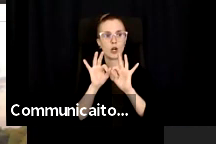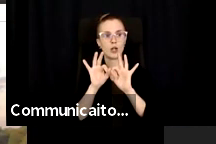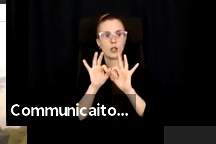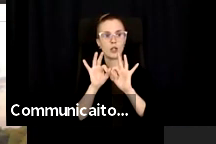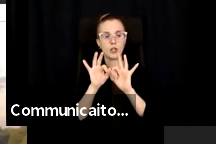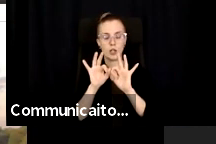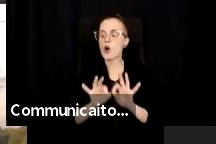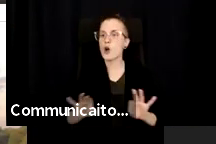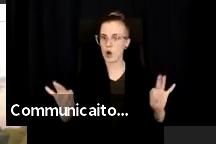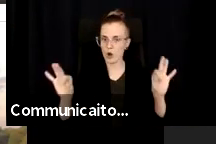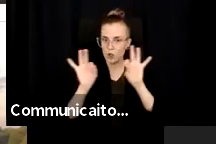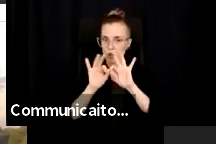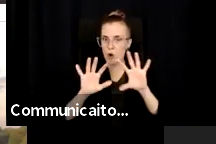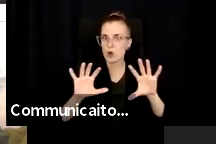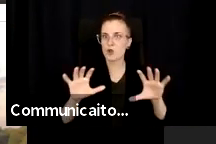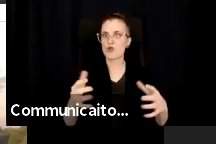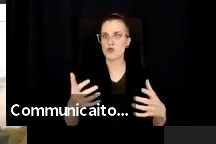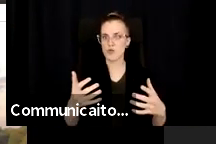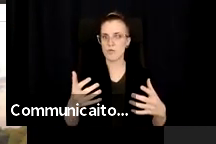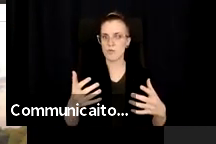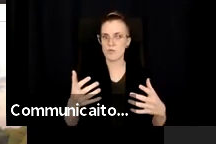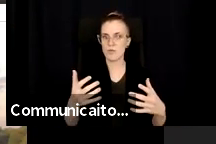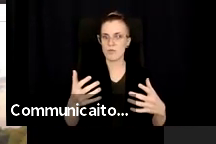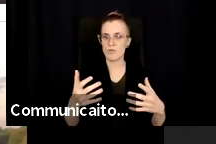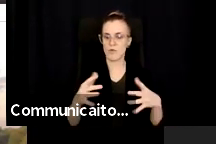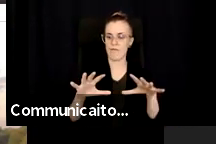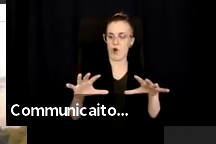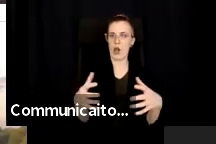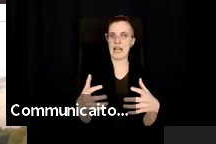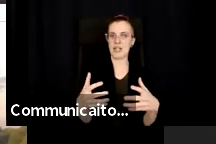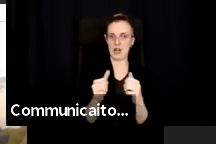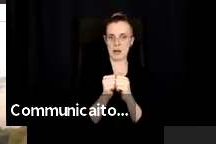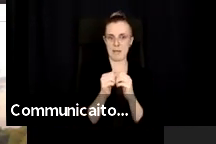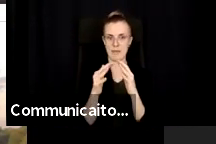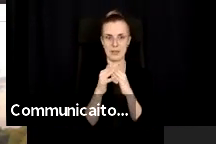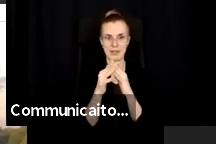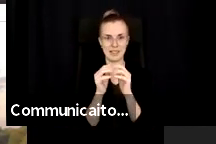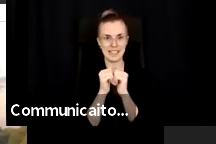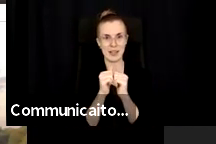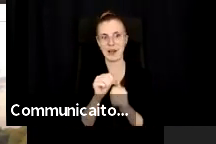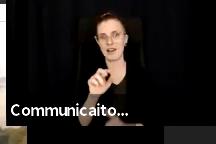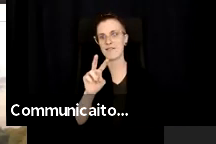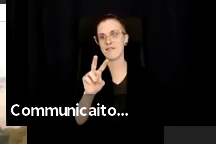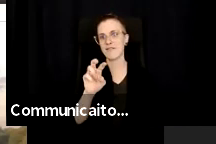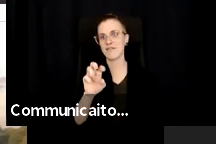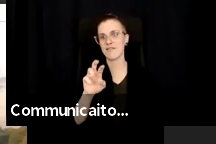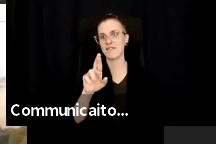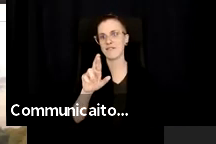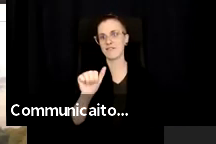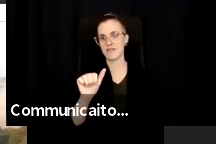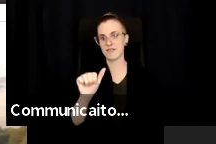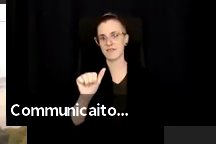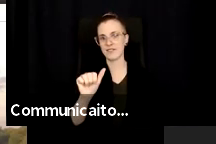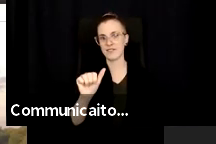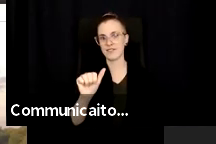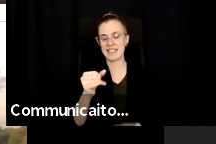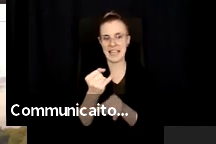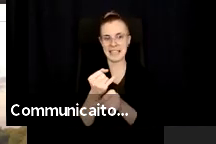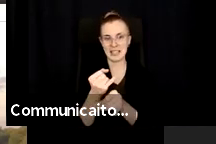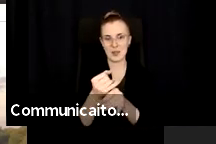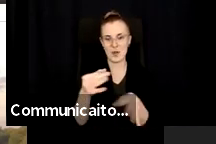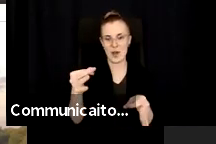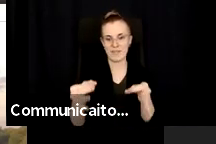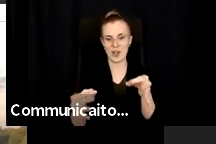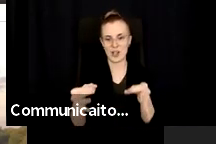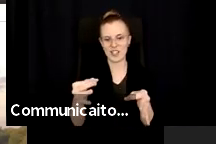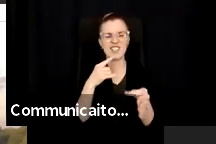core group of coalition put together by VERA, V-E-R-A, Institute of Justice on Ending Violence